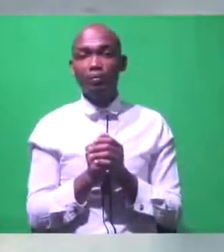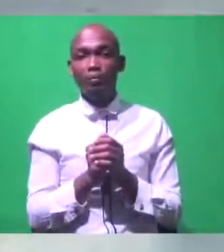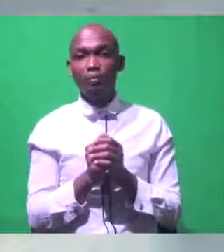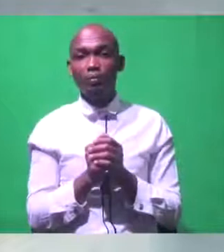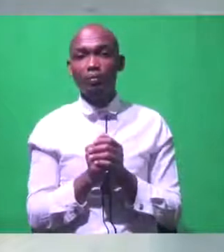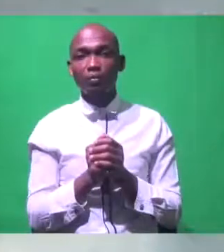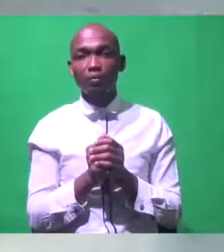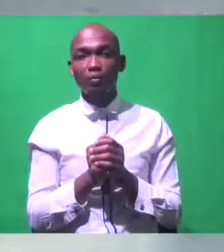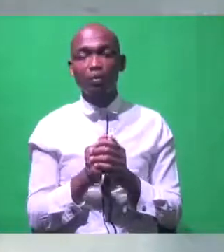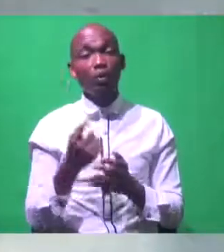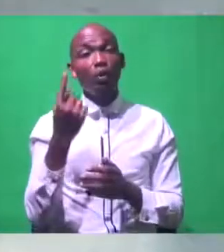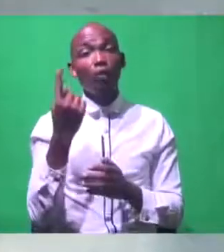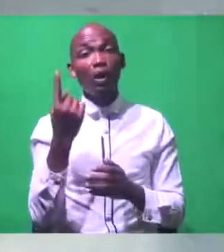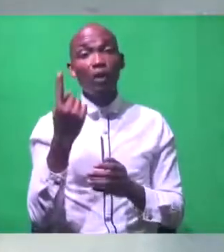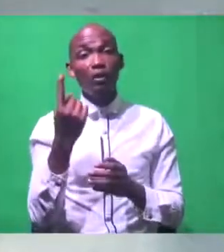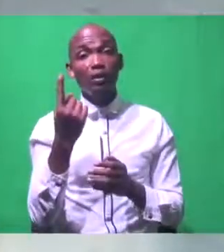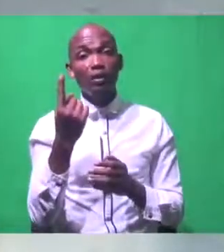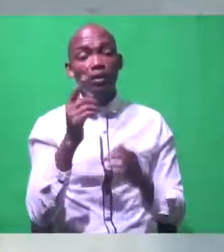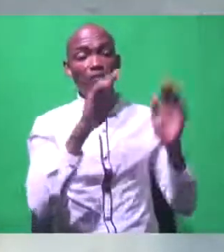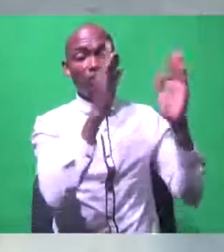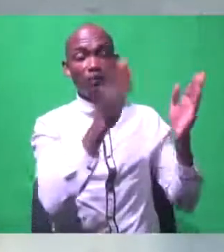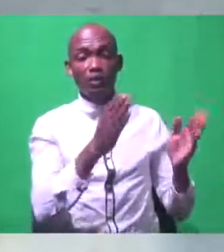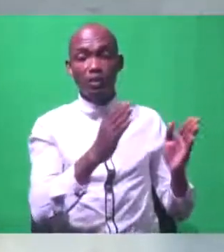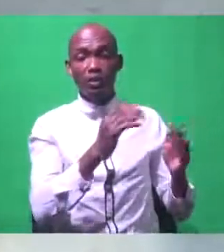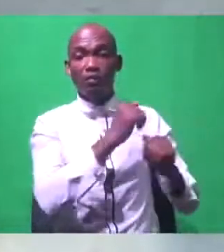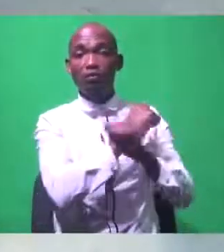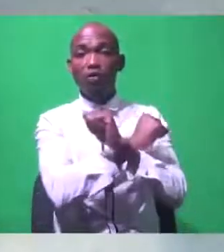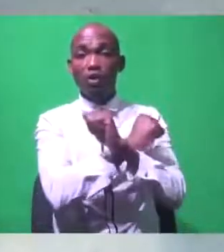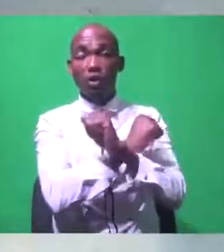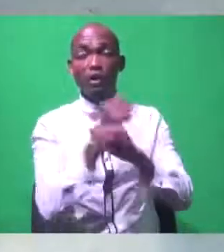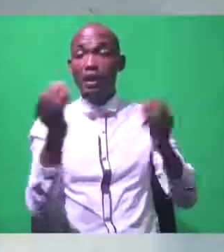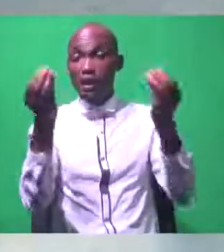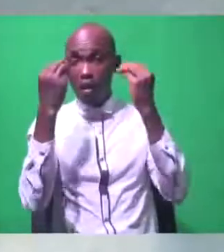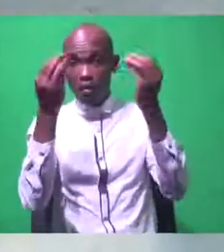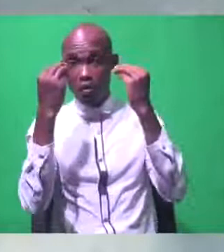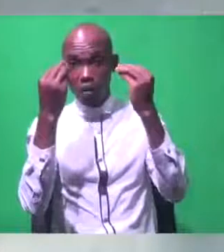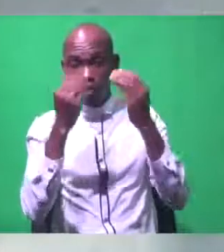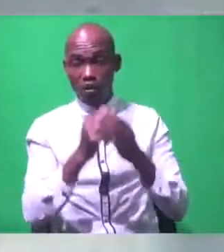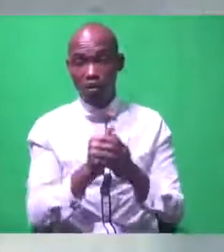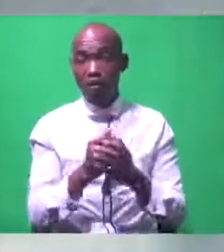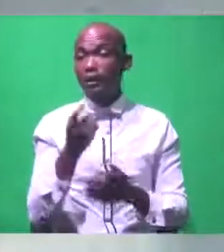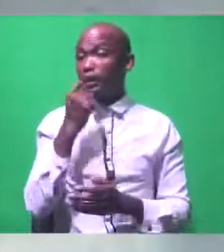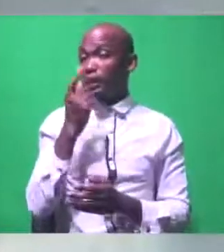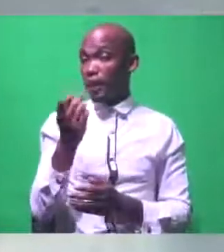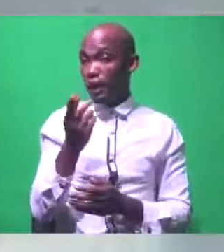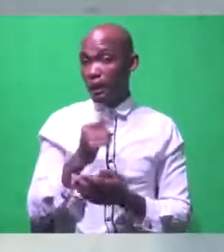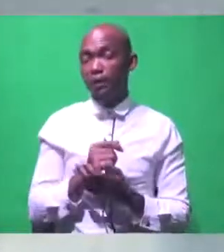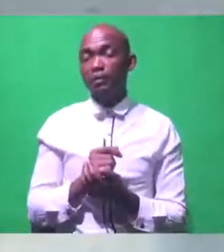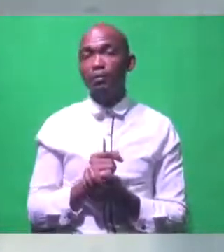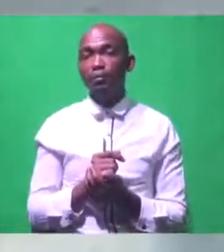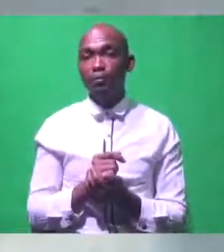One of the features of colonial education, here we say,